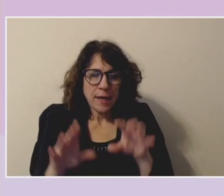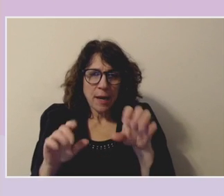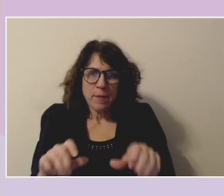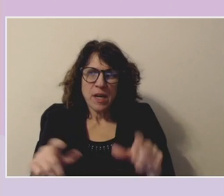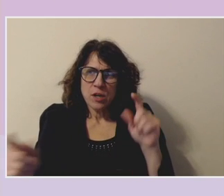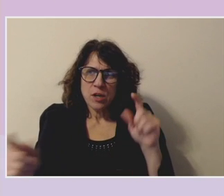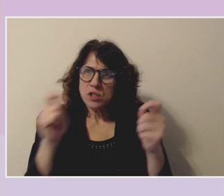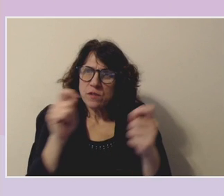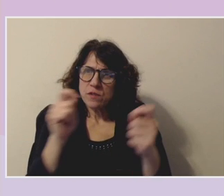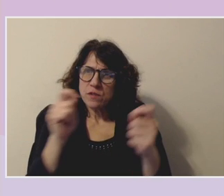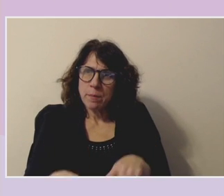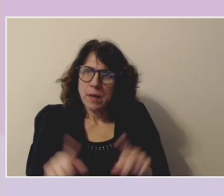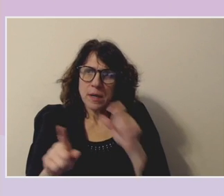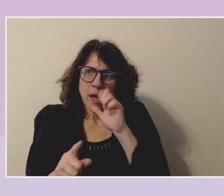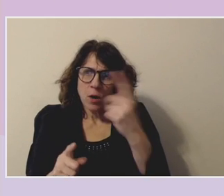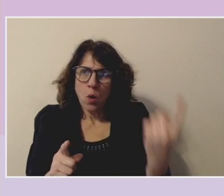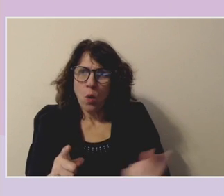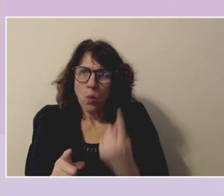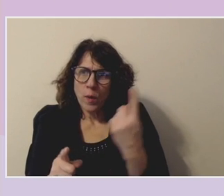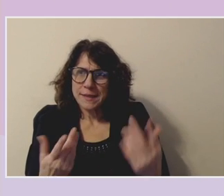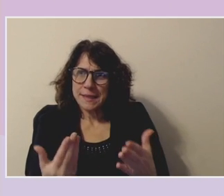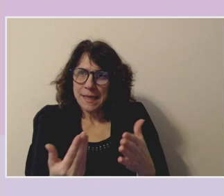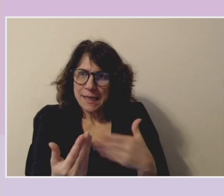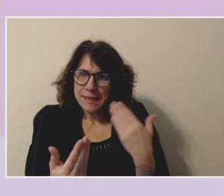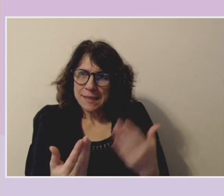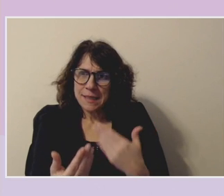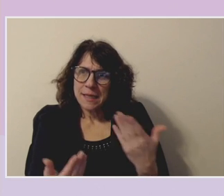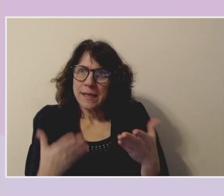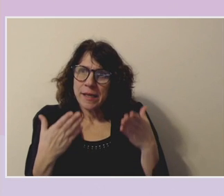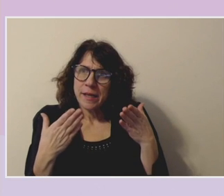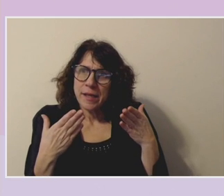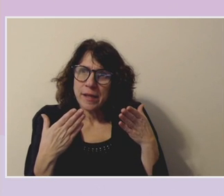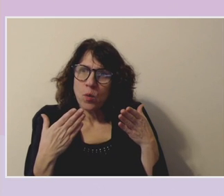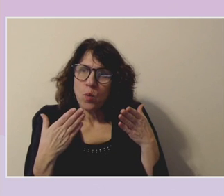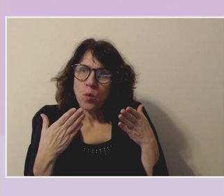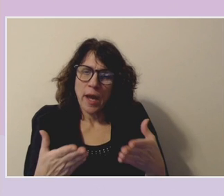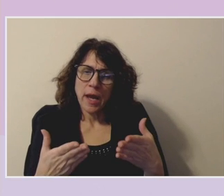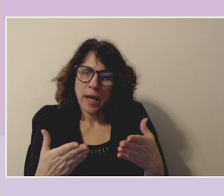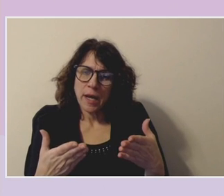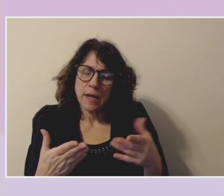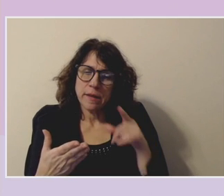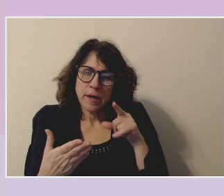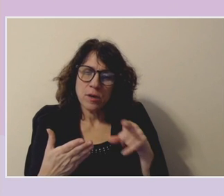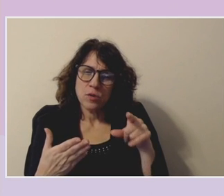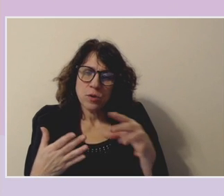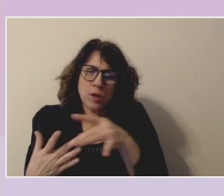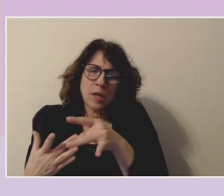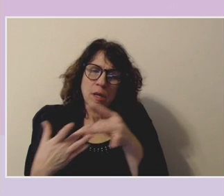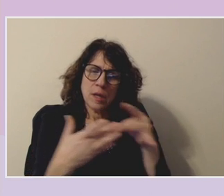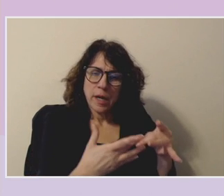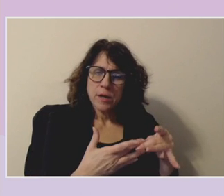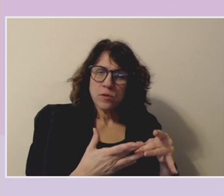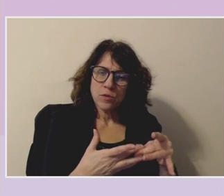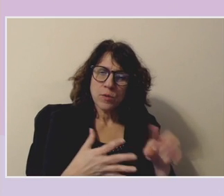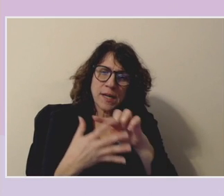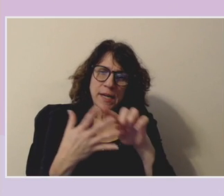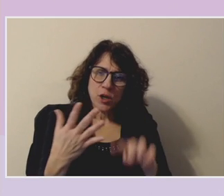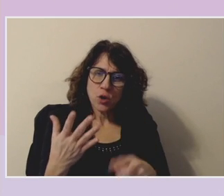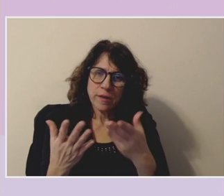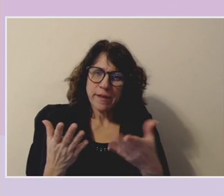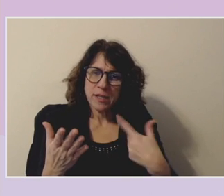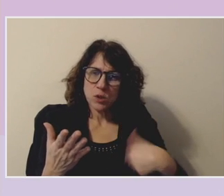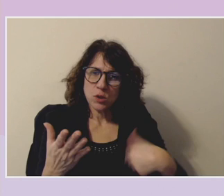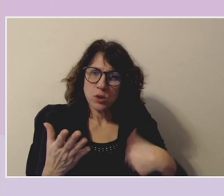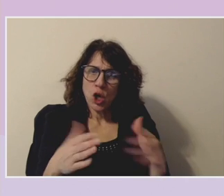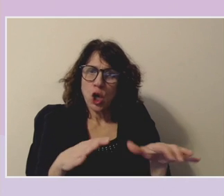it's not always easy. And I think the way that you kind of just rolled into, here are all of the things that we're doing does make it seem like